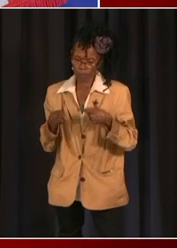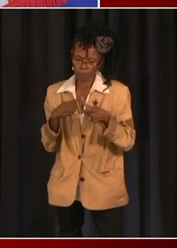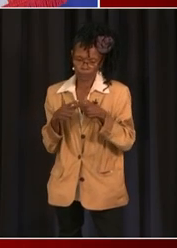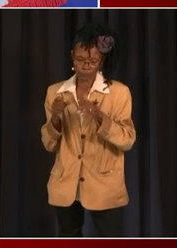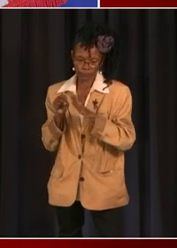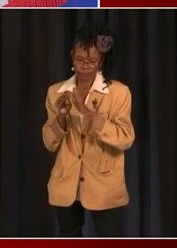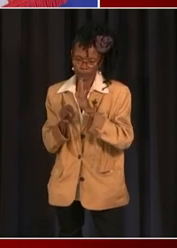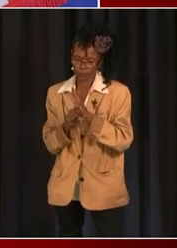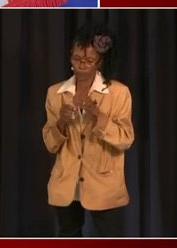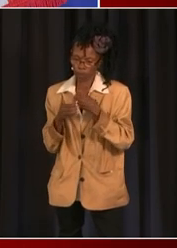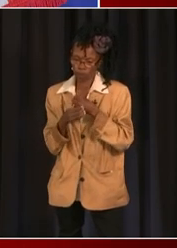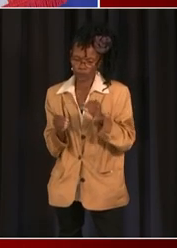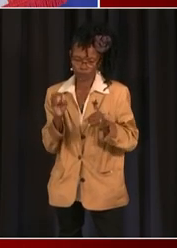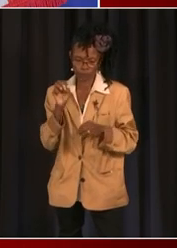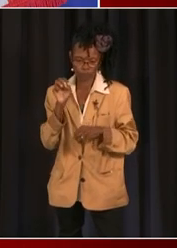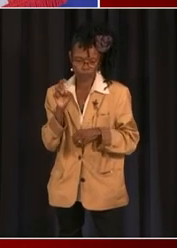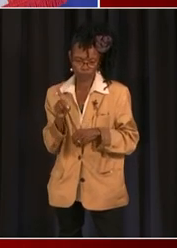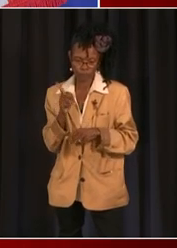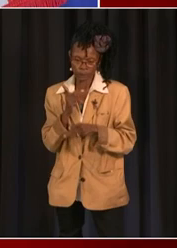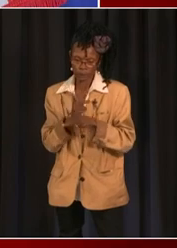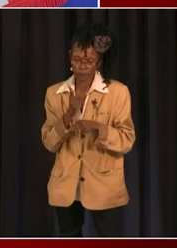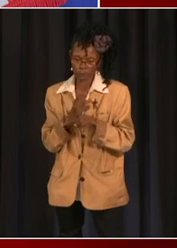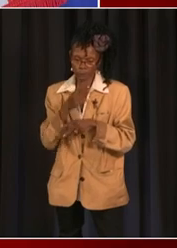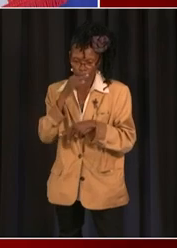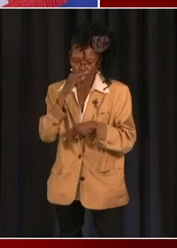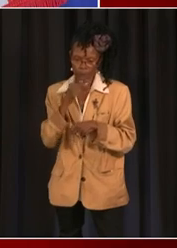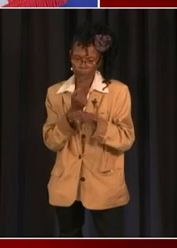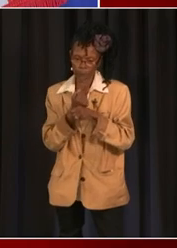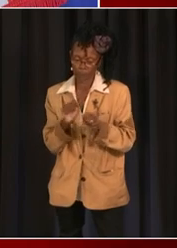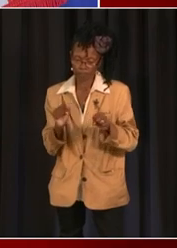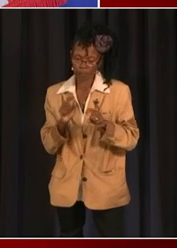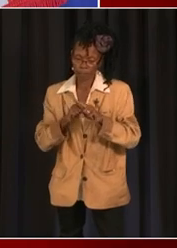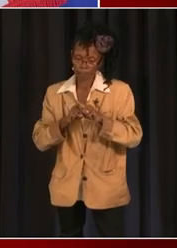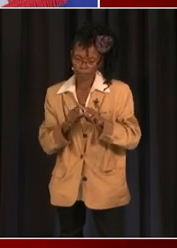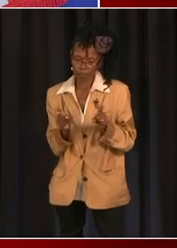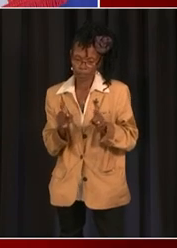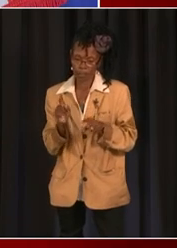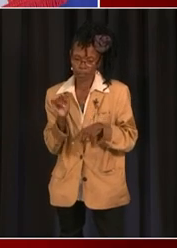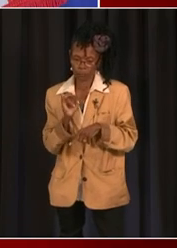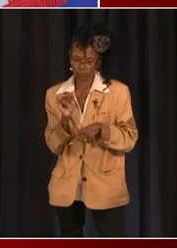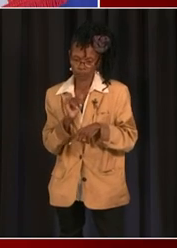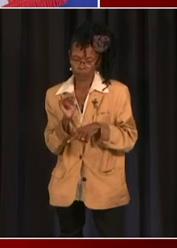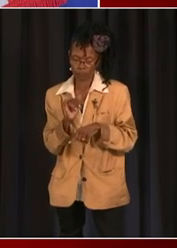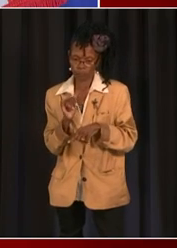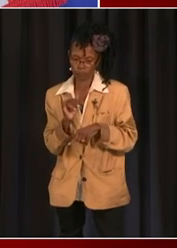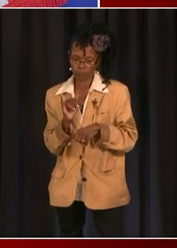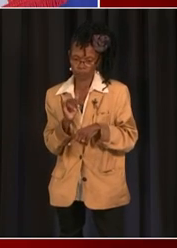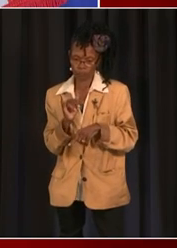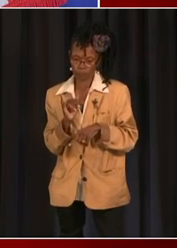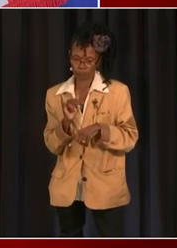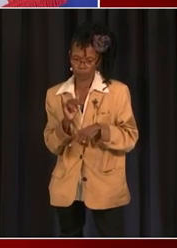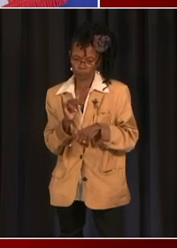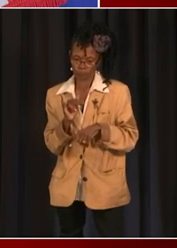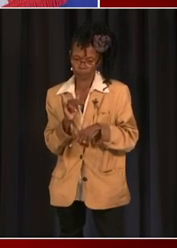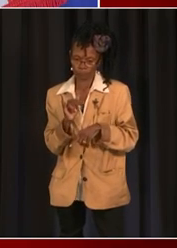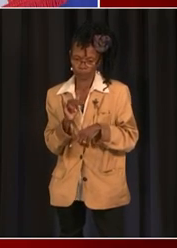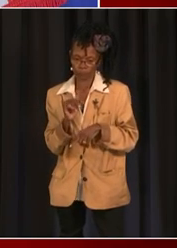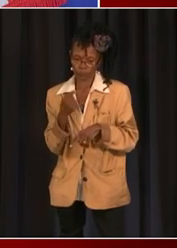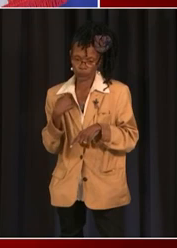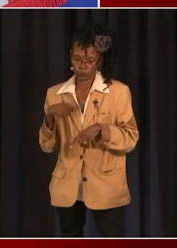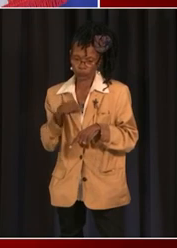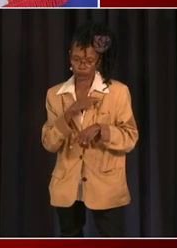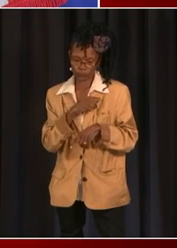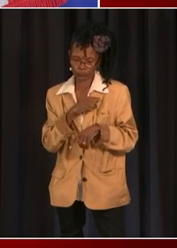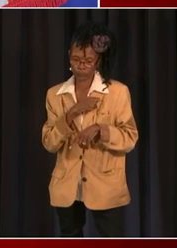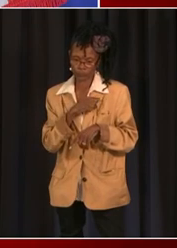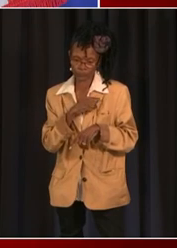of education is doing to keep children safe. But I also go into this, and you won't be surprised,